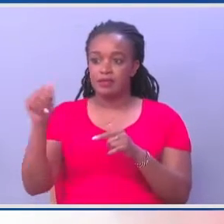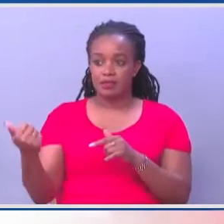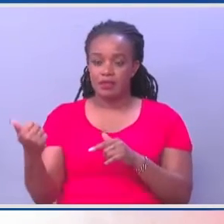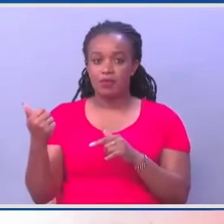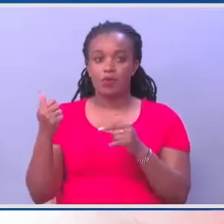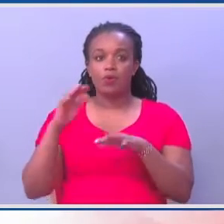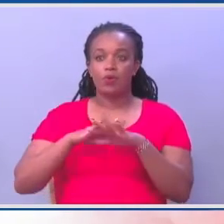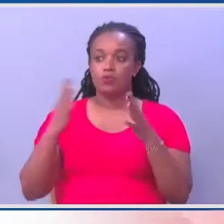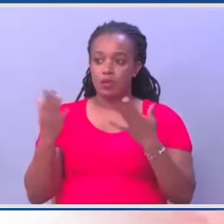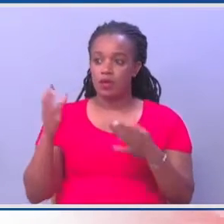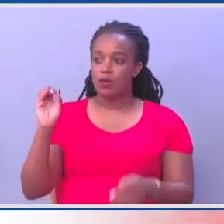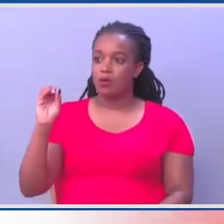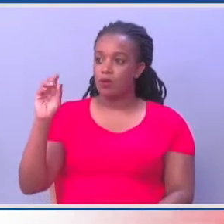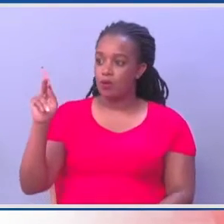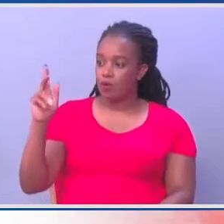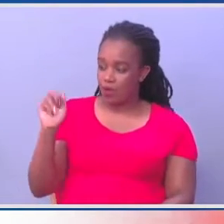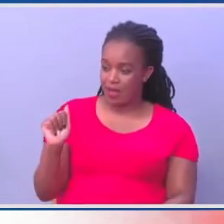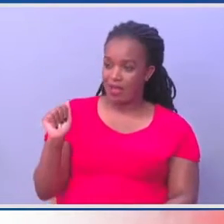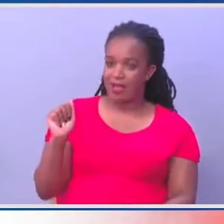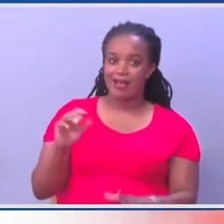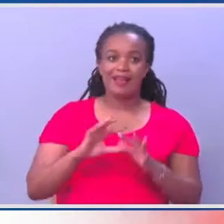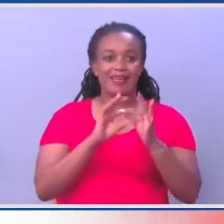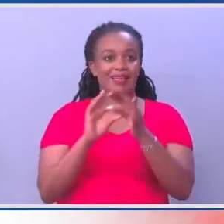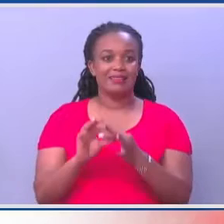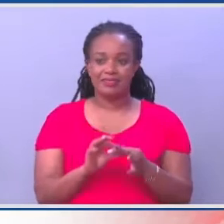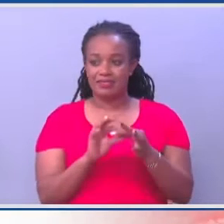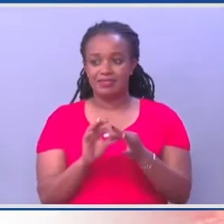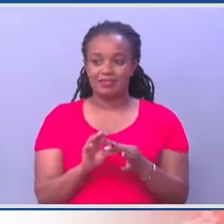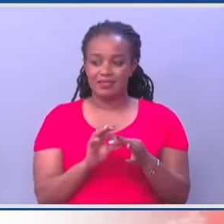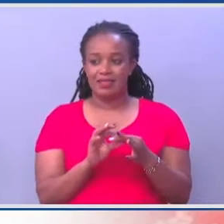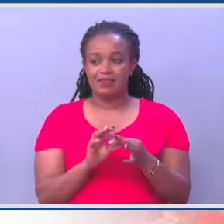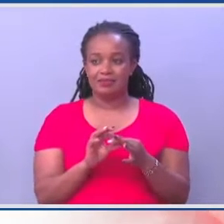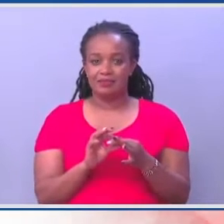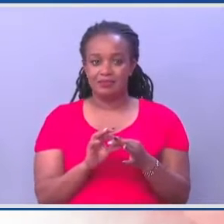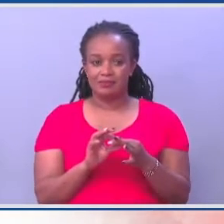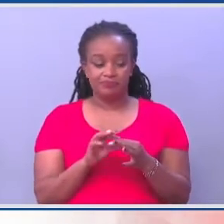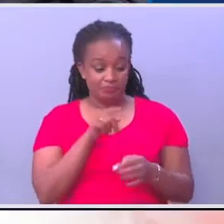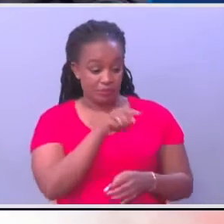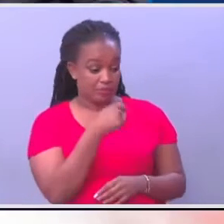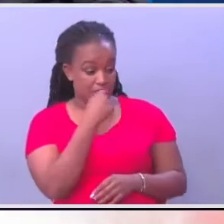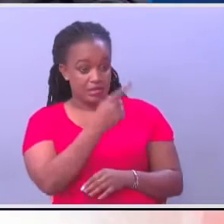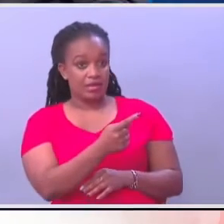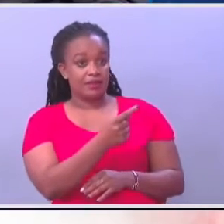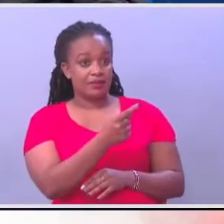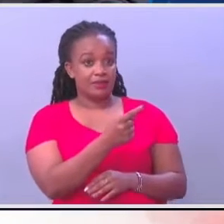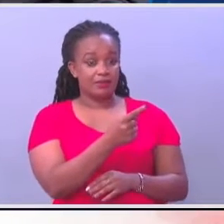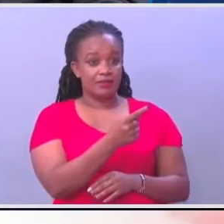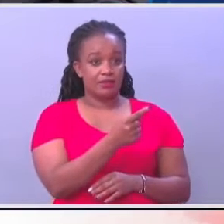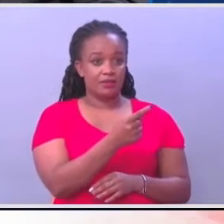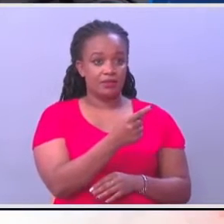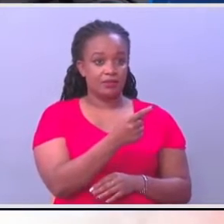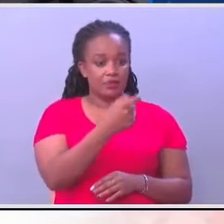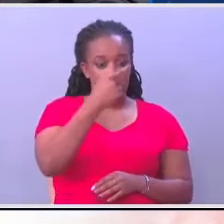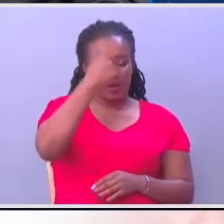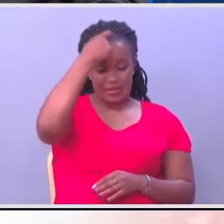alliance. I'm sorry you call it Okoa Kenya, me I call it Okoa Kanu. You say Wetangula has one leg in UDA?